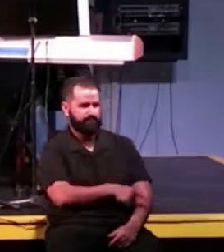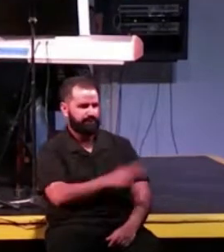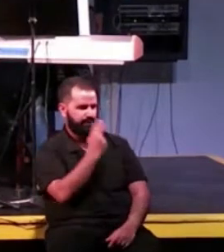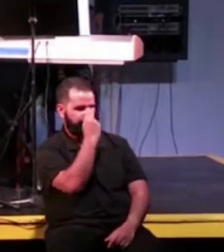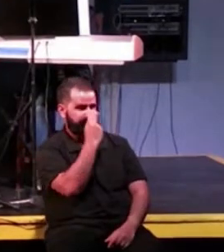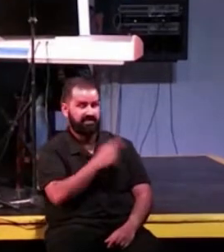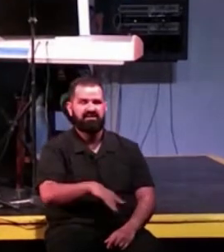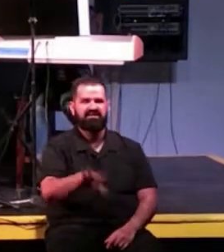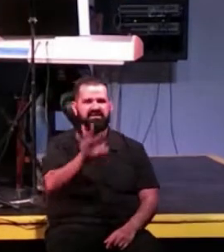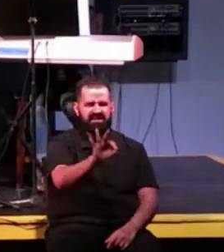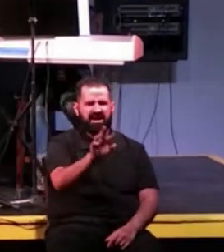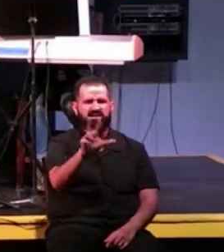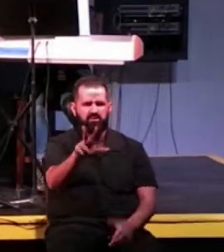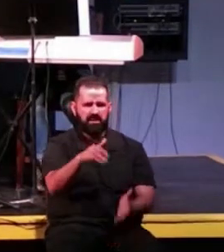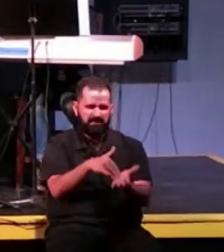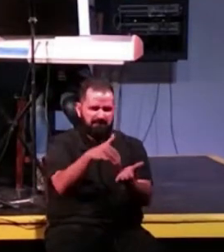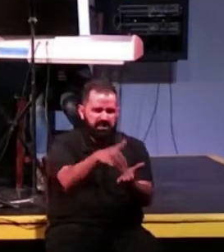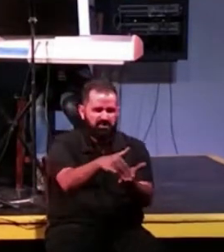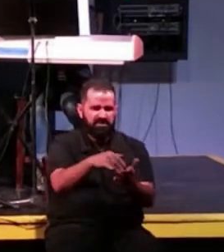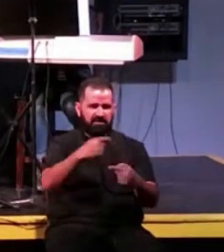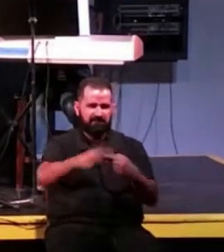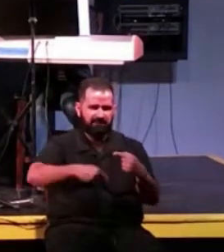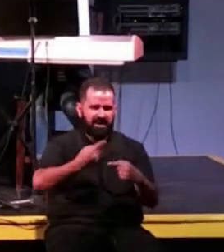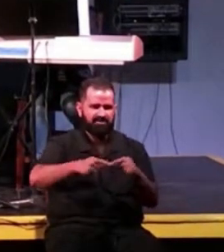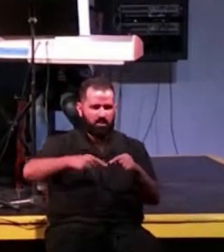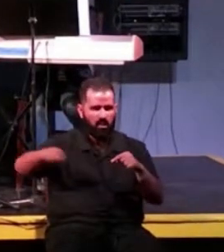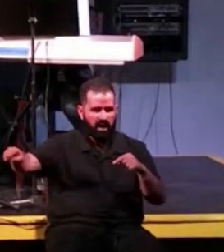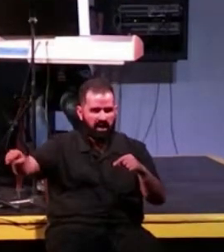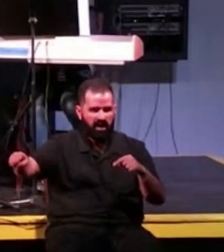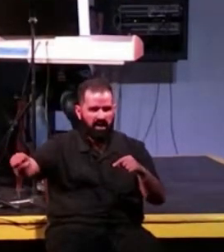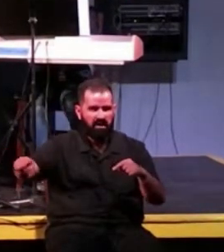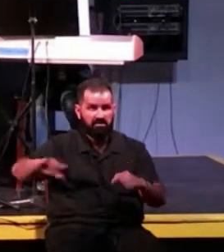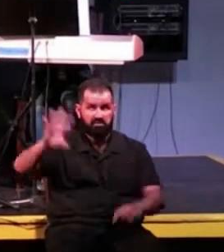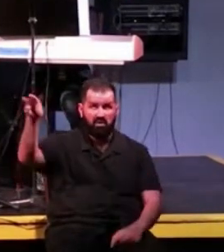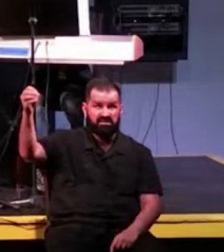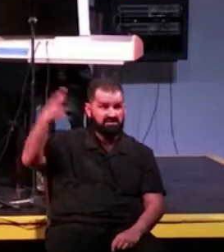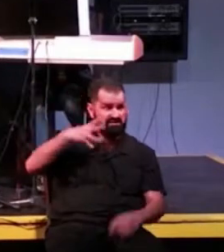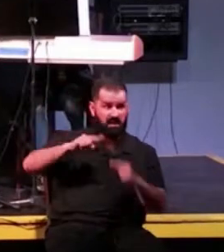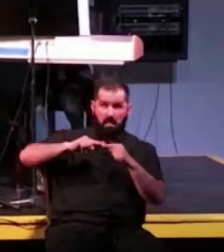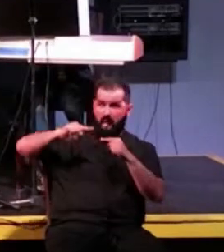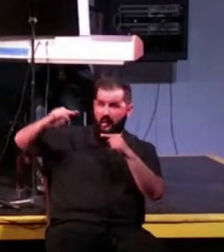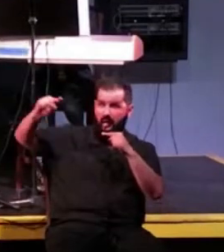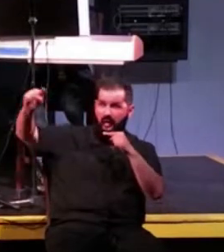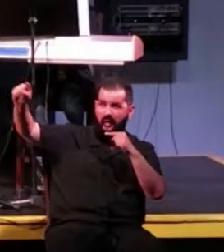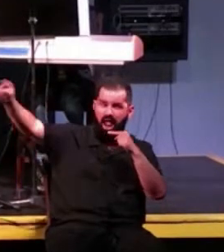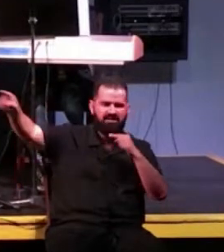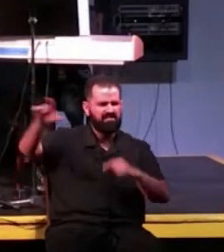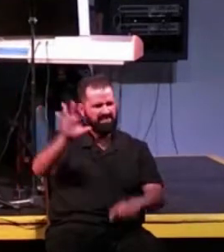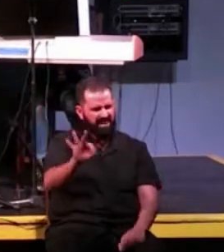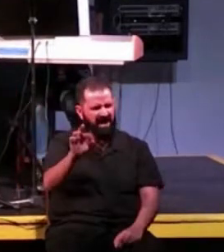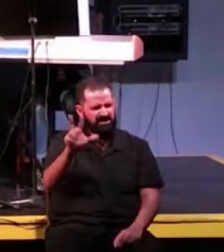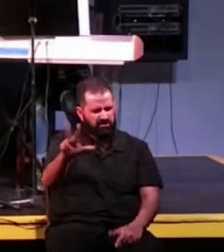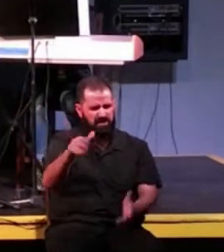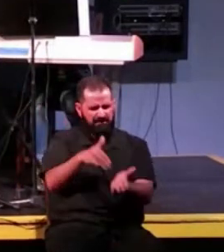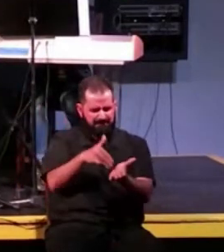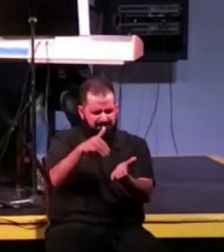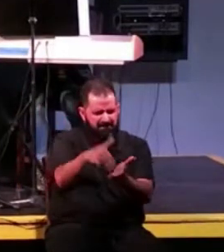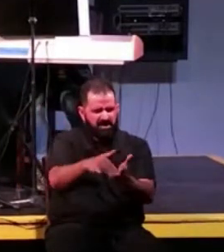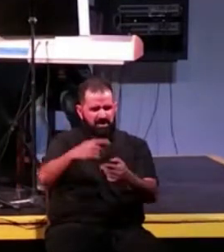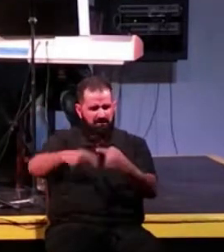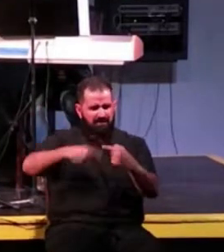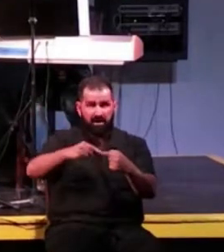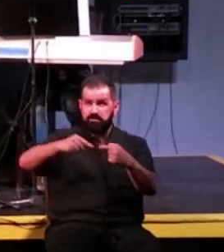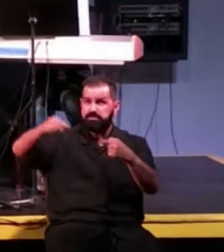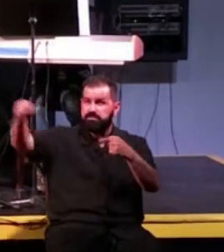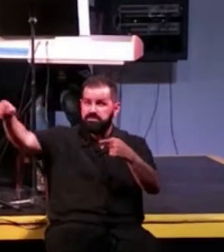million miles away. So the sun could be 93 million miles away from you, covered in a